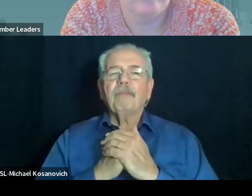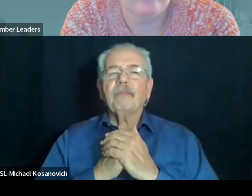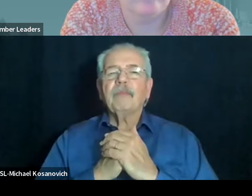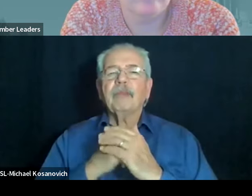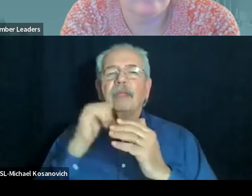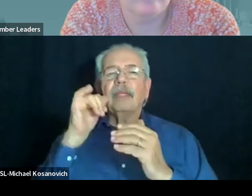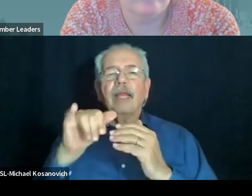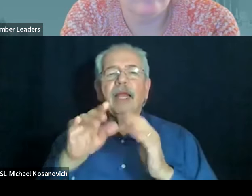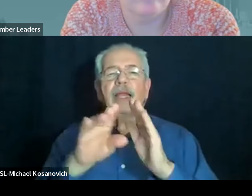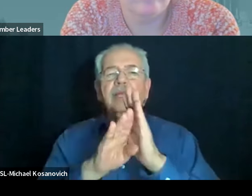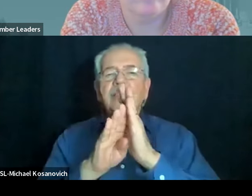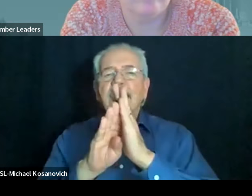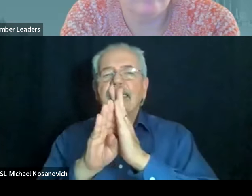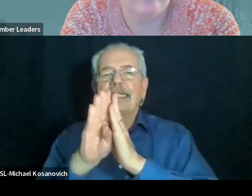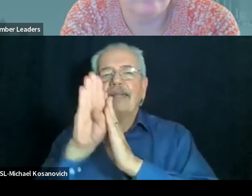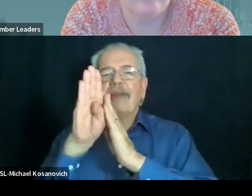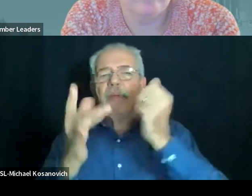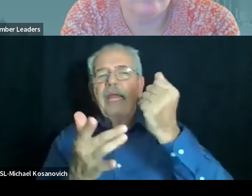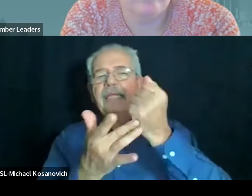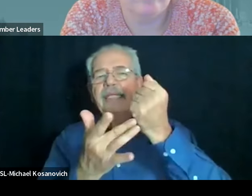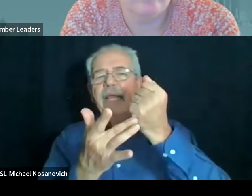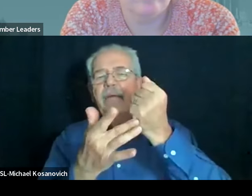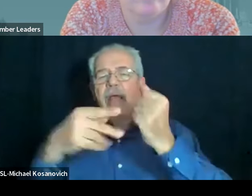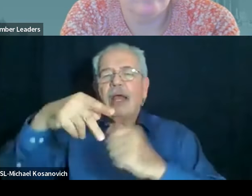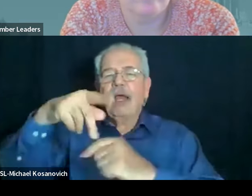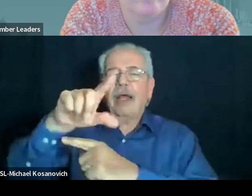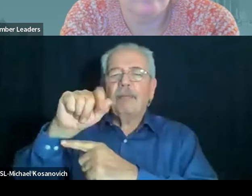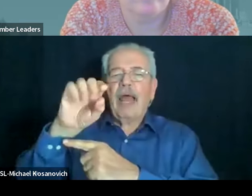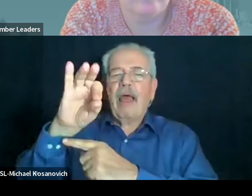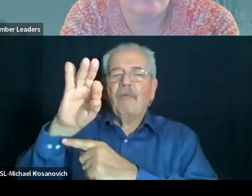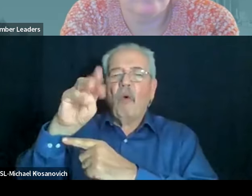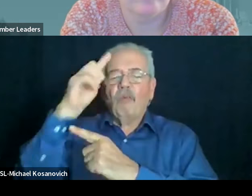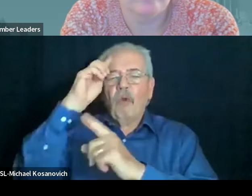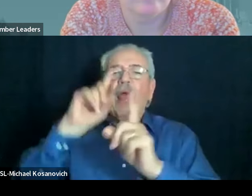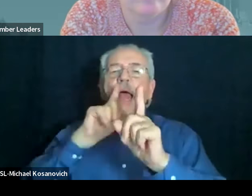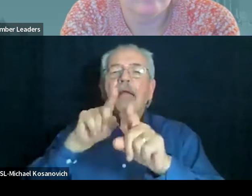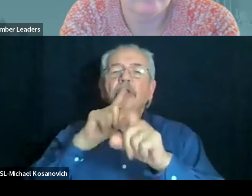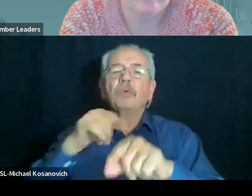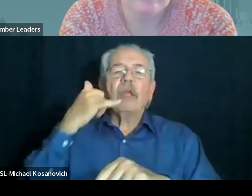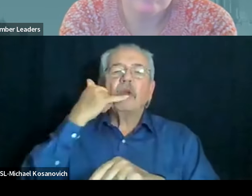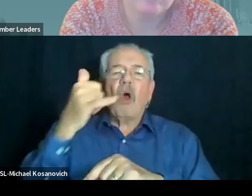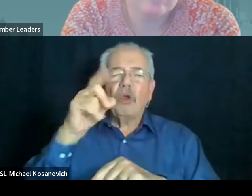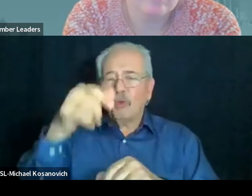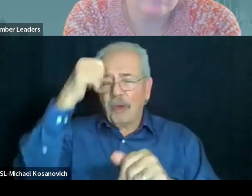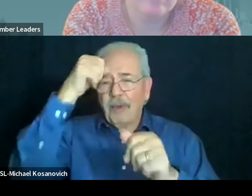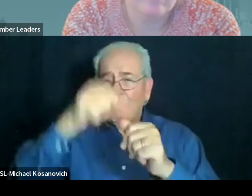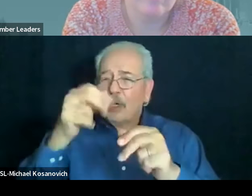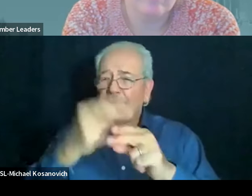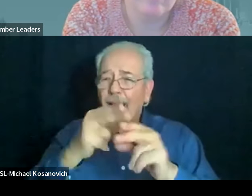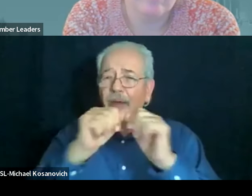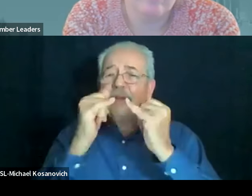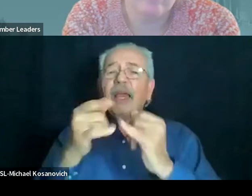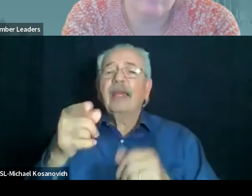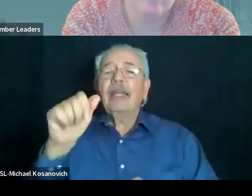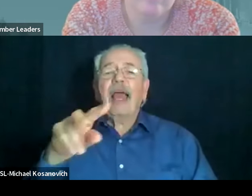Is developing the technical platform for answering calls. Do you remember the name of the agency, Jane? Yeah,